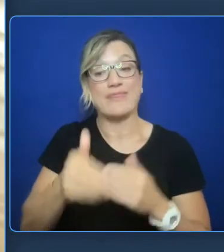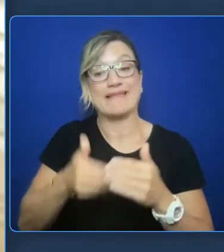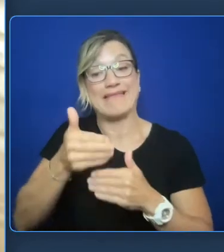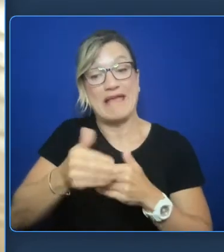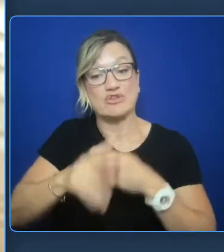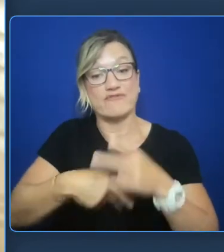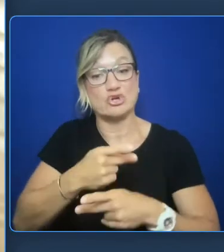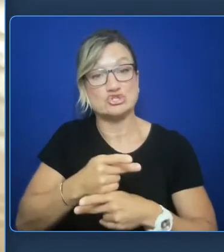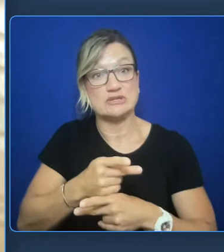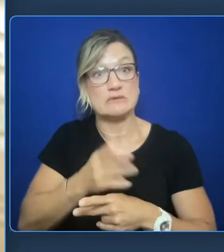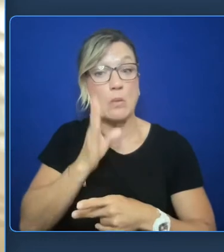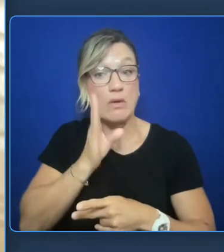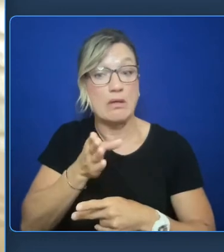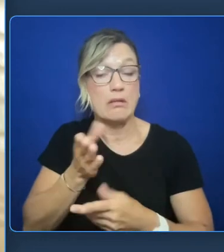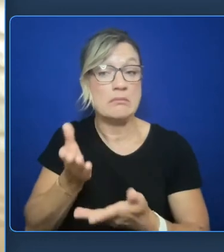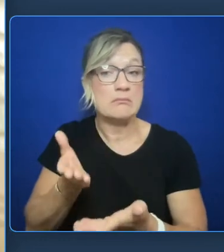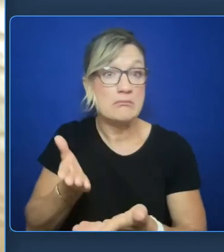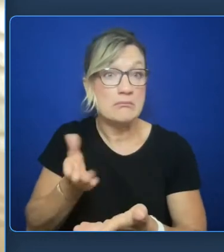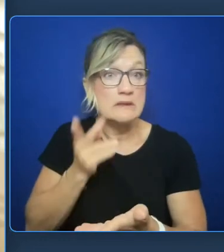of the iPhone, we see,